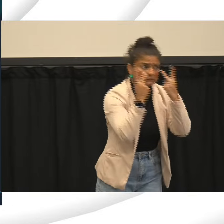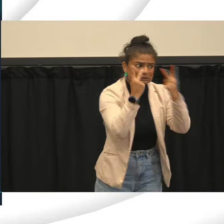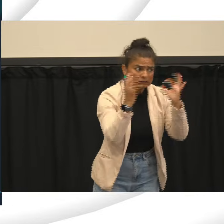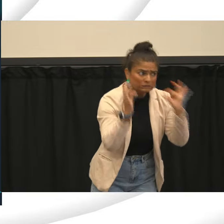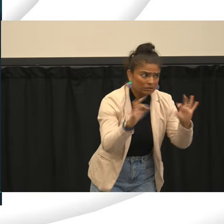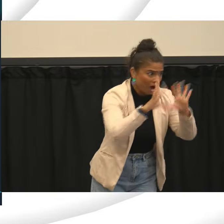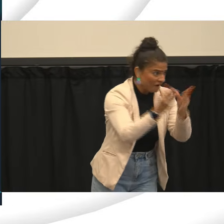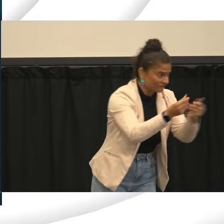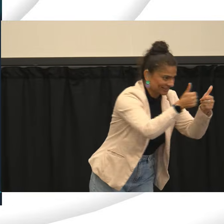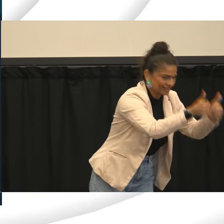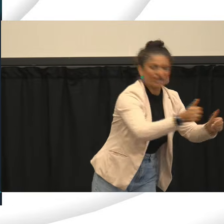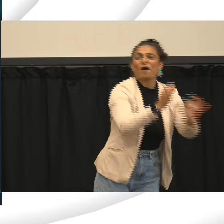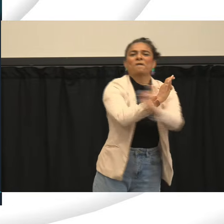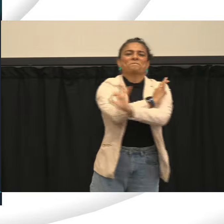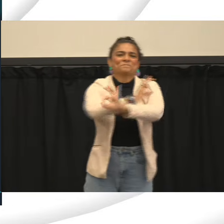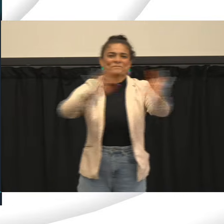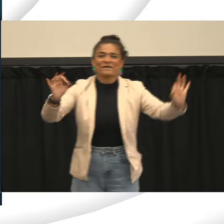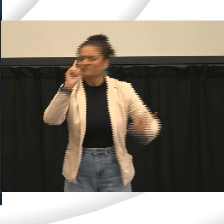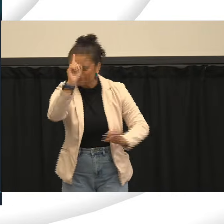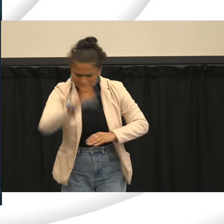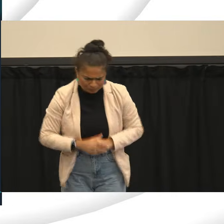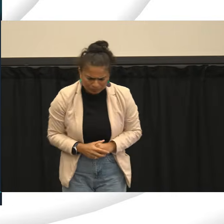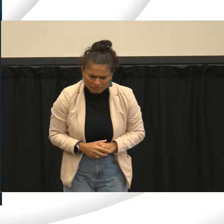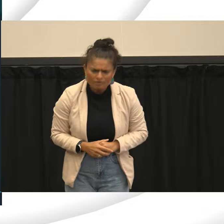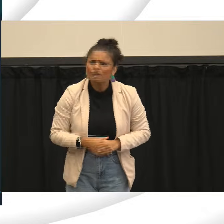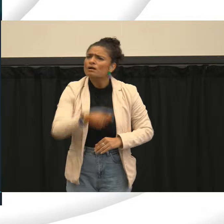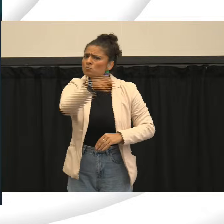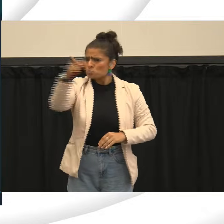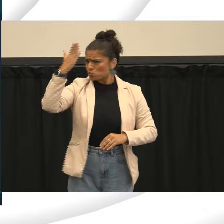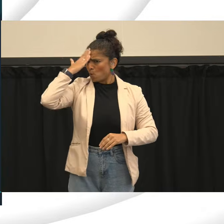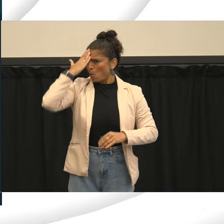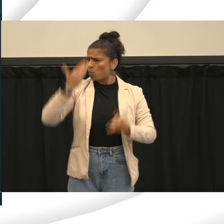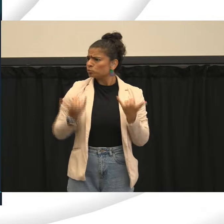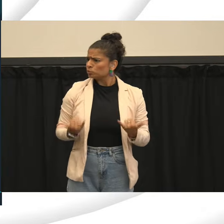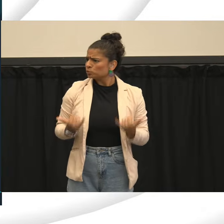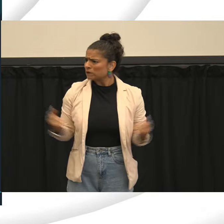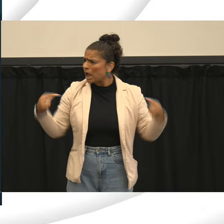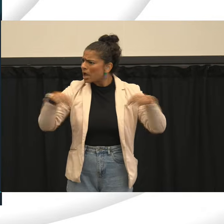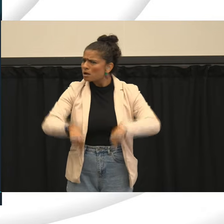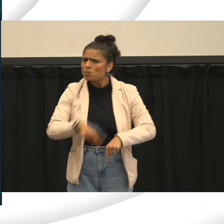everyone okay? Everyone is following and has access? Wonderful.